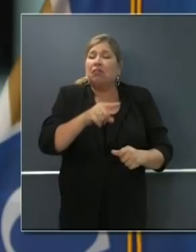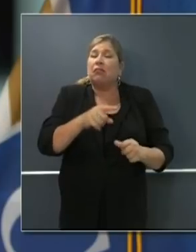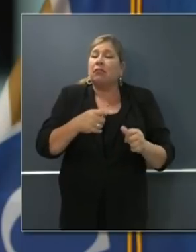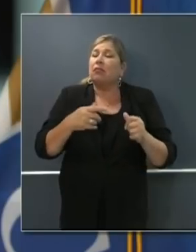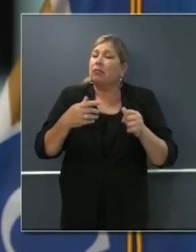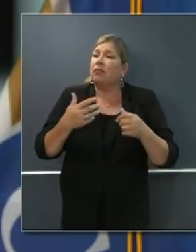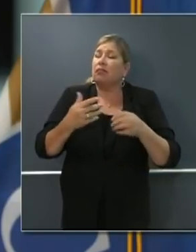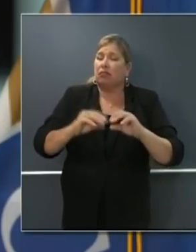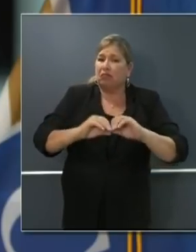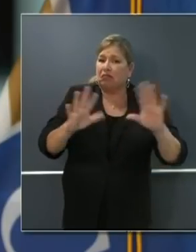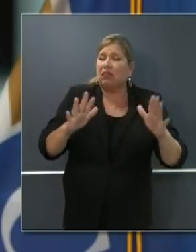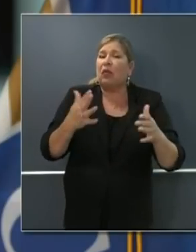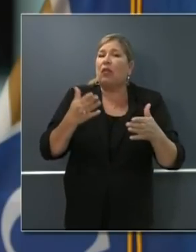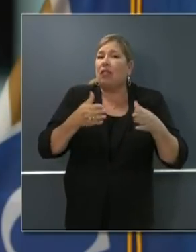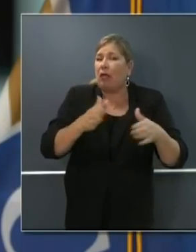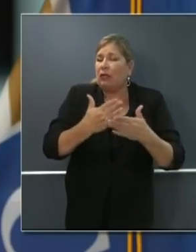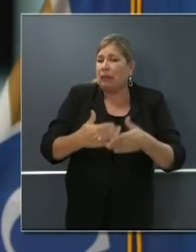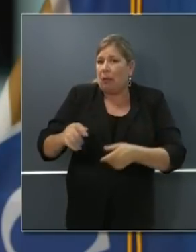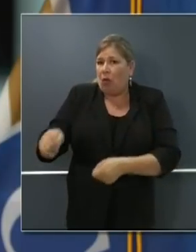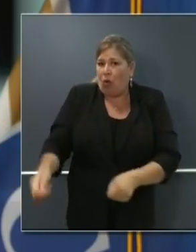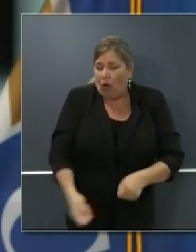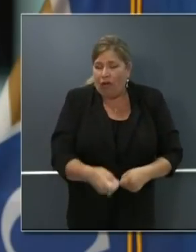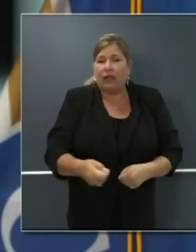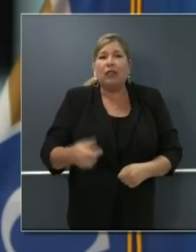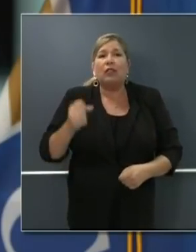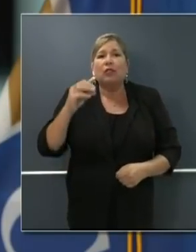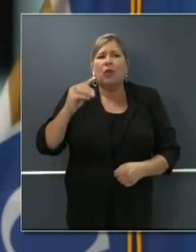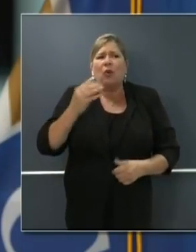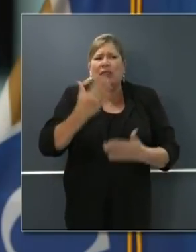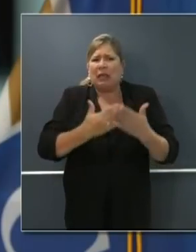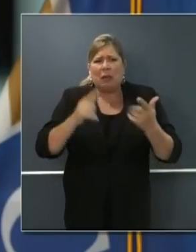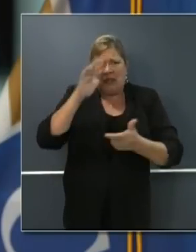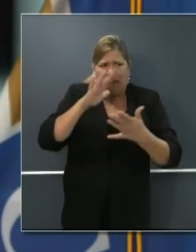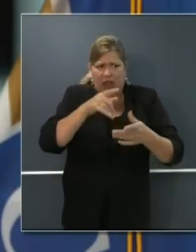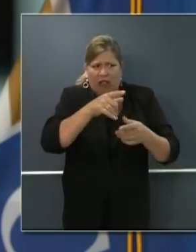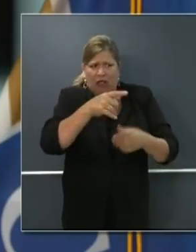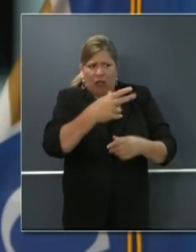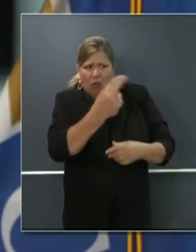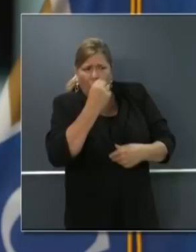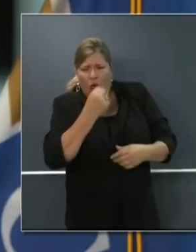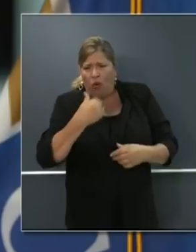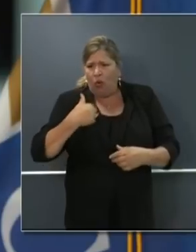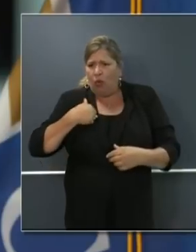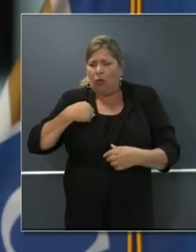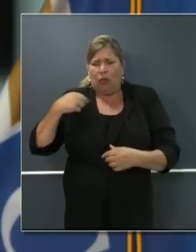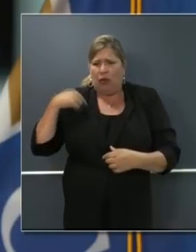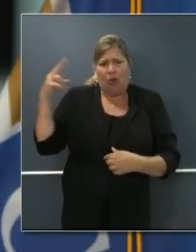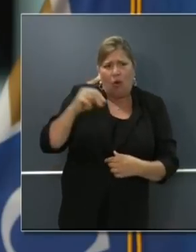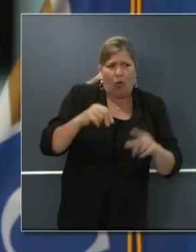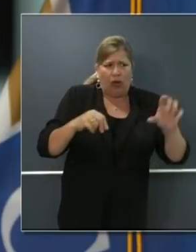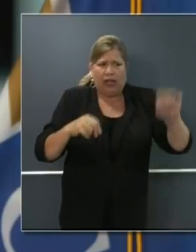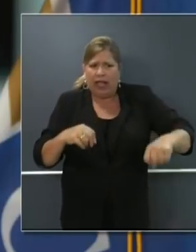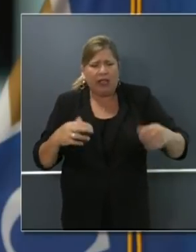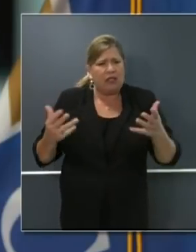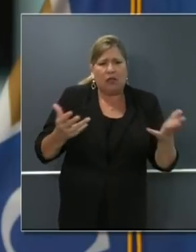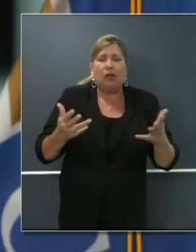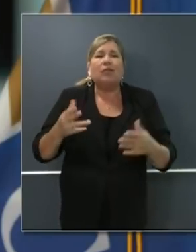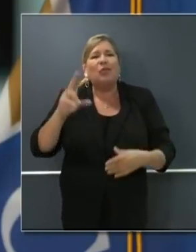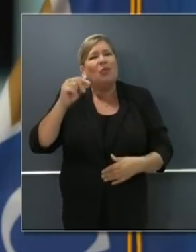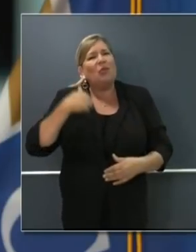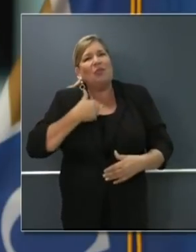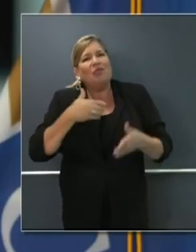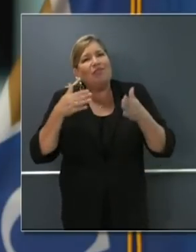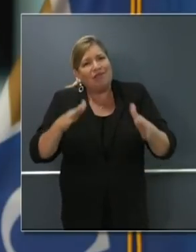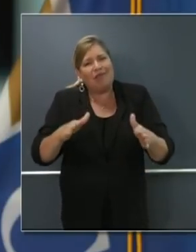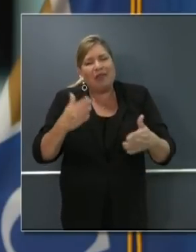on that. We wanted to clarify where the state stands. We have, and so that is a space loosening up again with modifications and